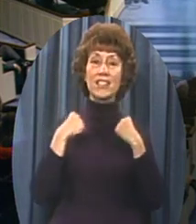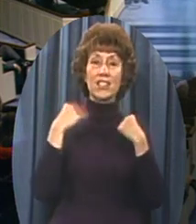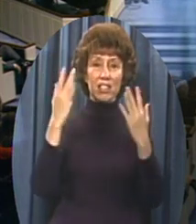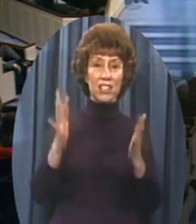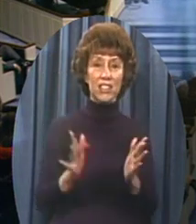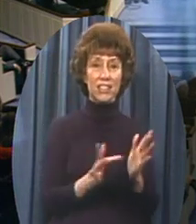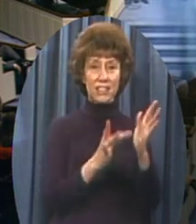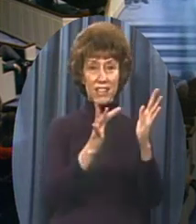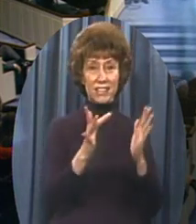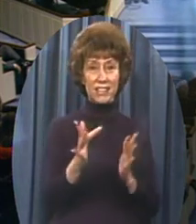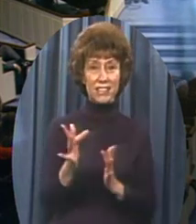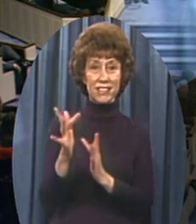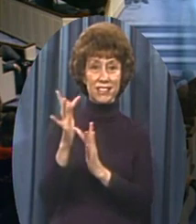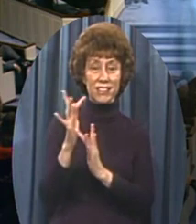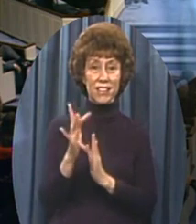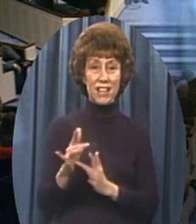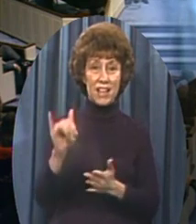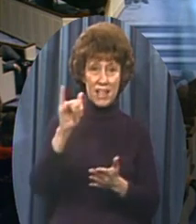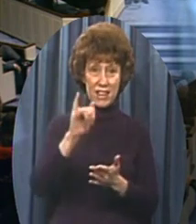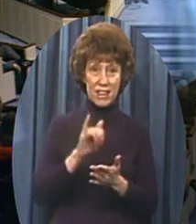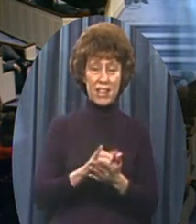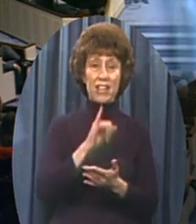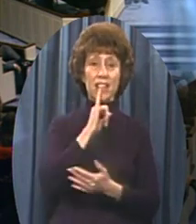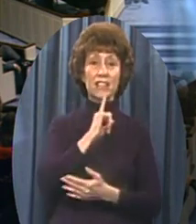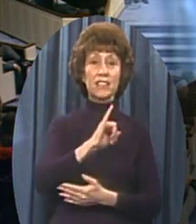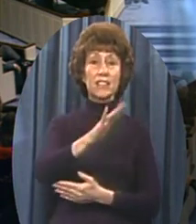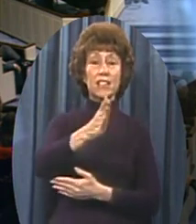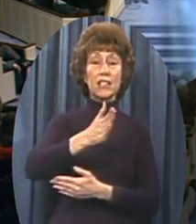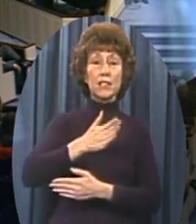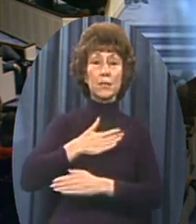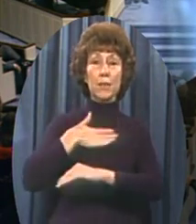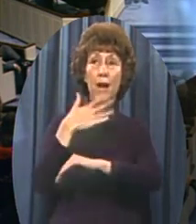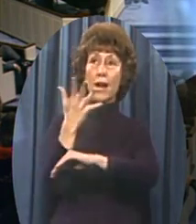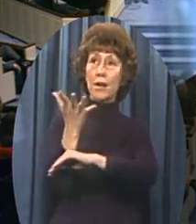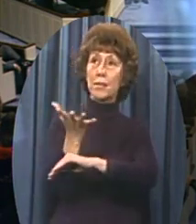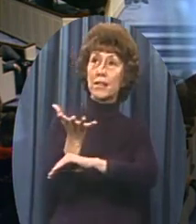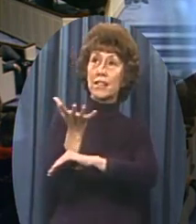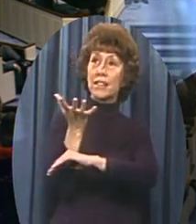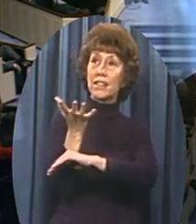Grant it, Jesus, is my